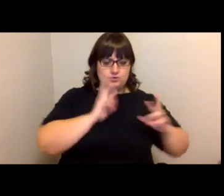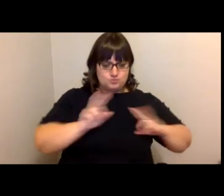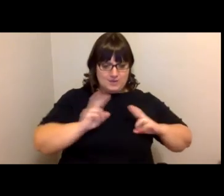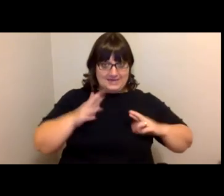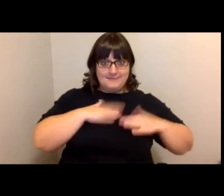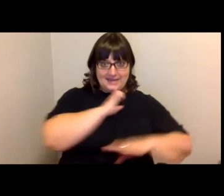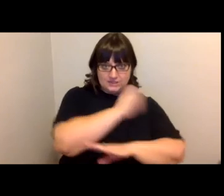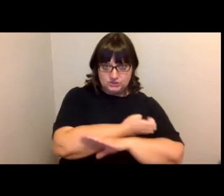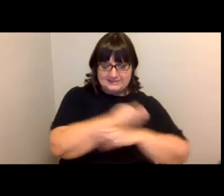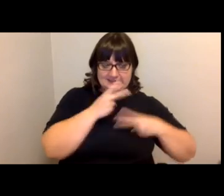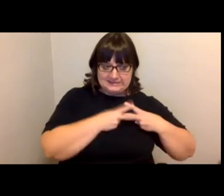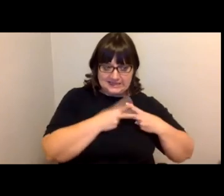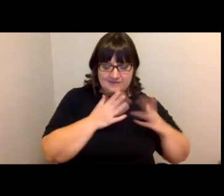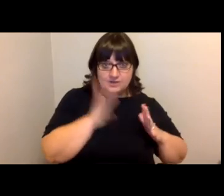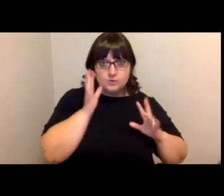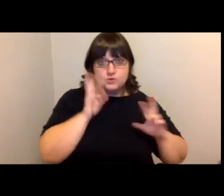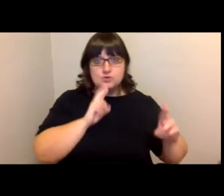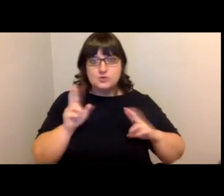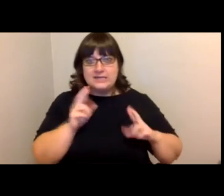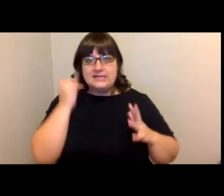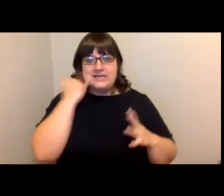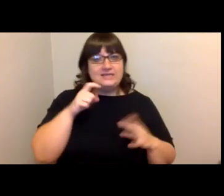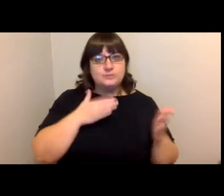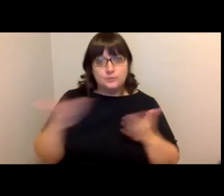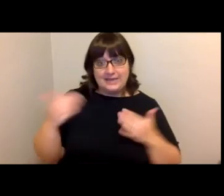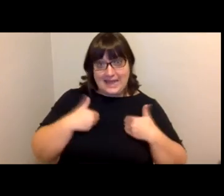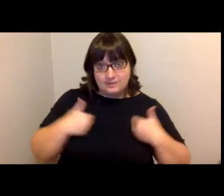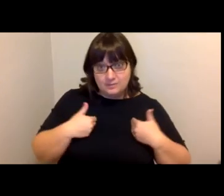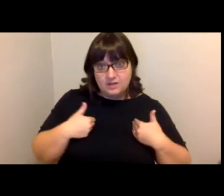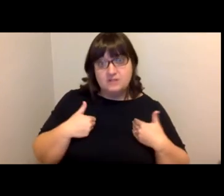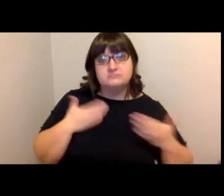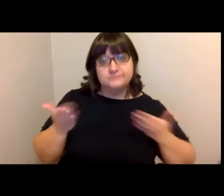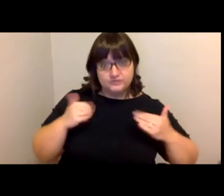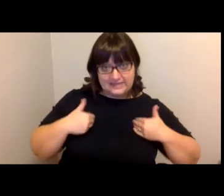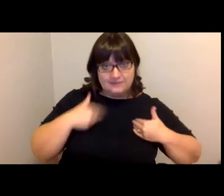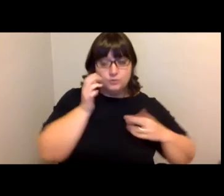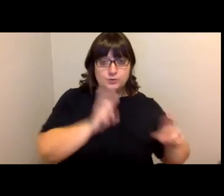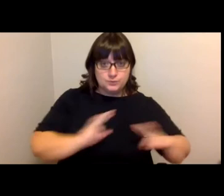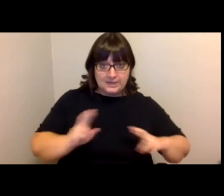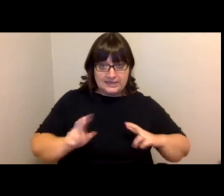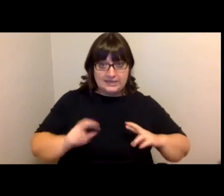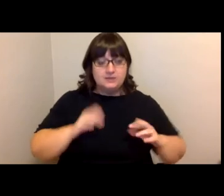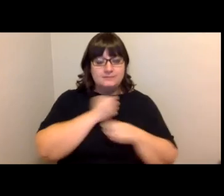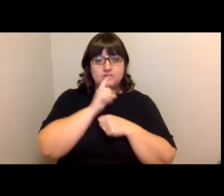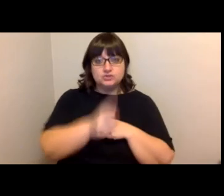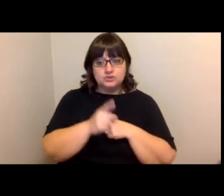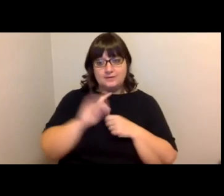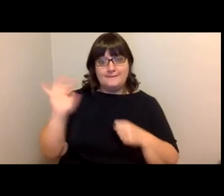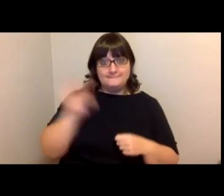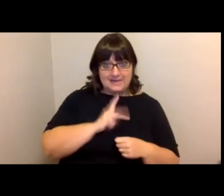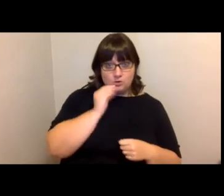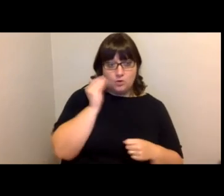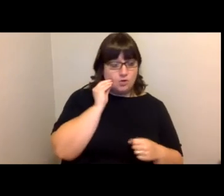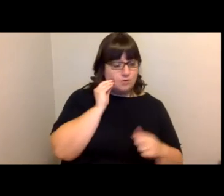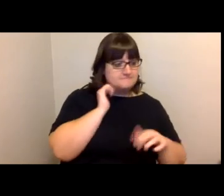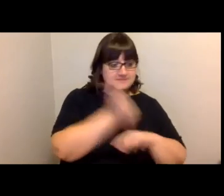the animals if I have to bring a service animal. I'm going to make sure I have like stuff for when I get home. Got to like do the whole thing.